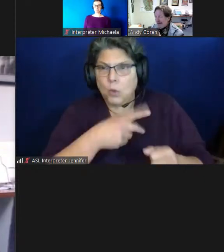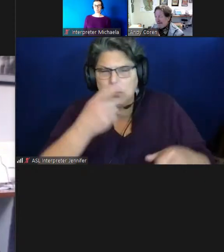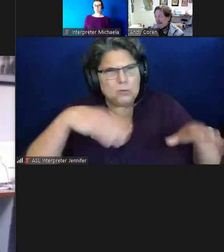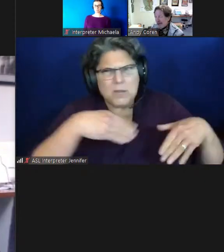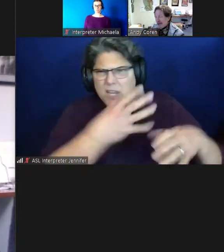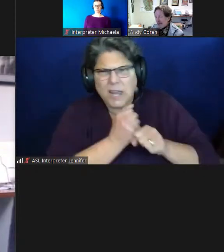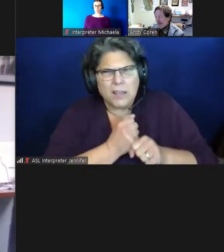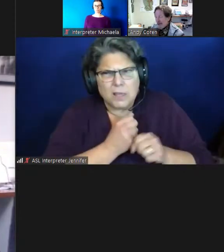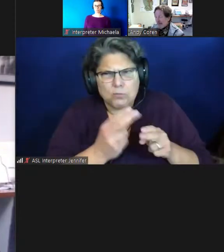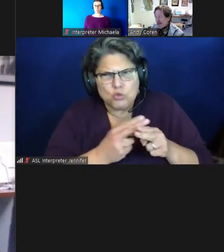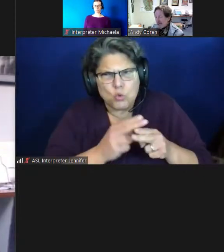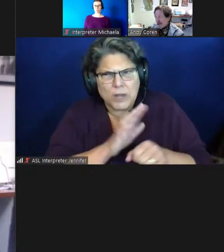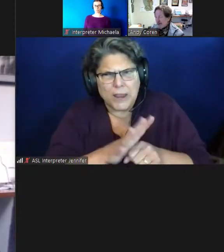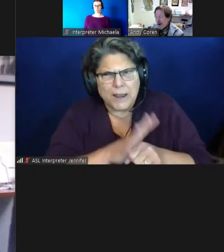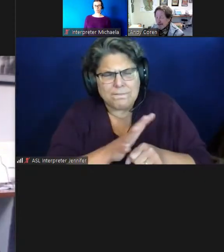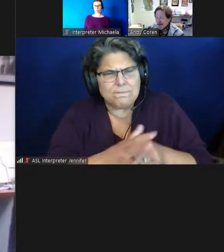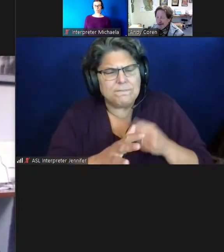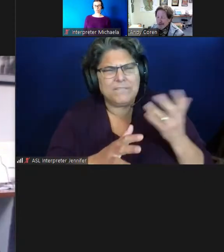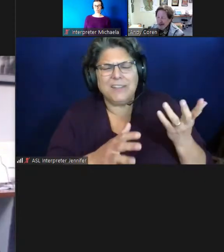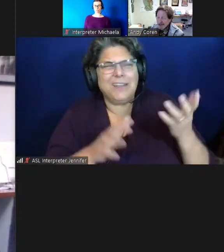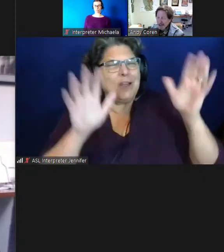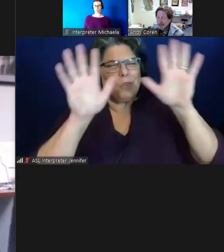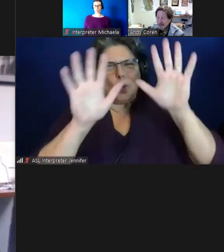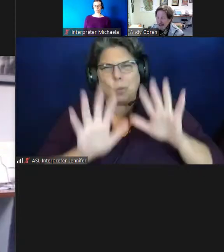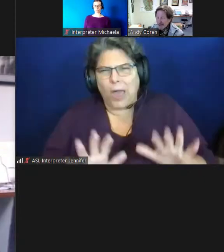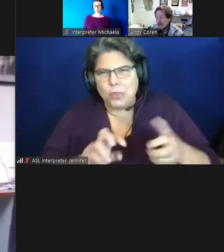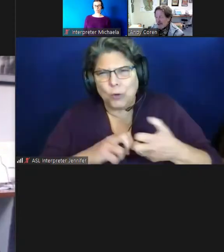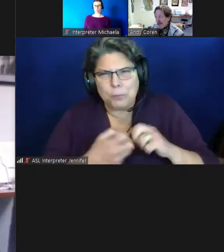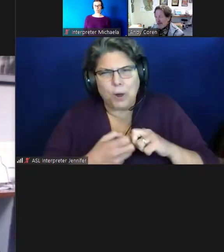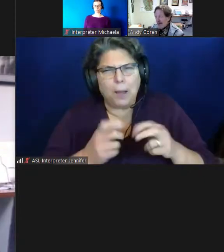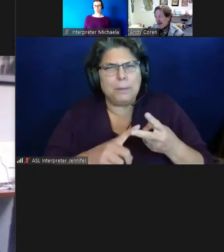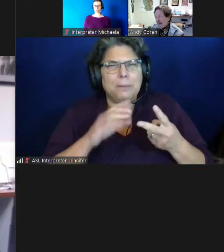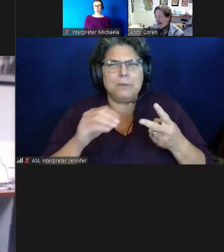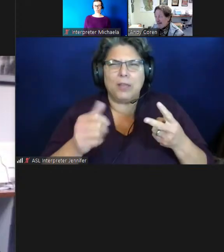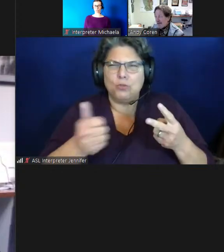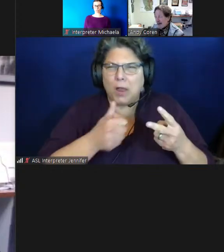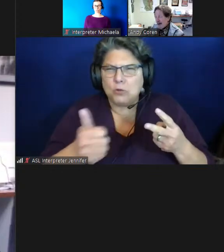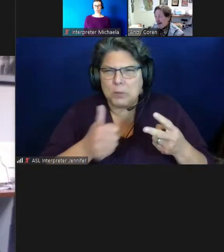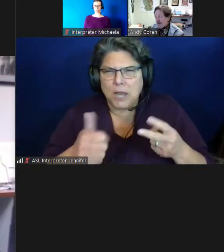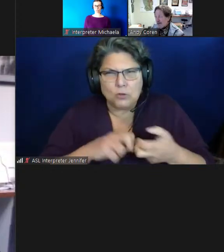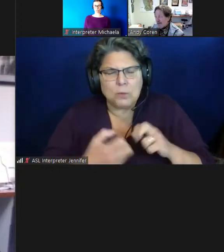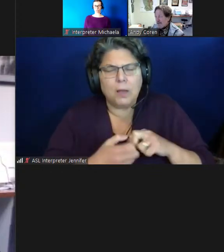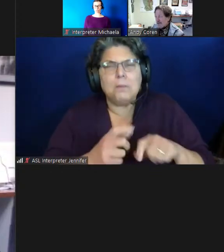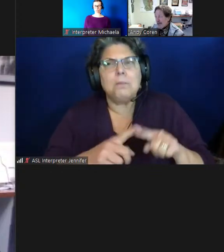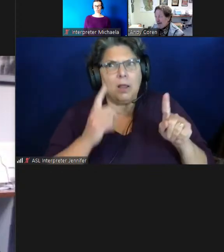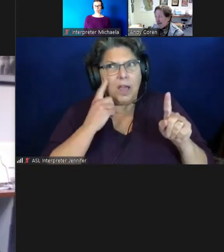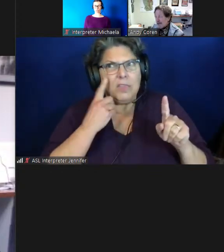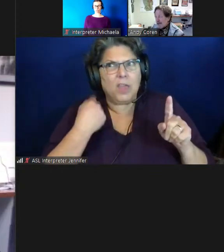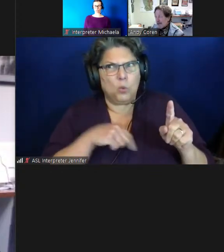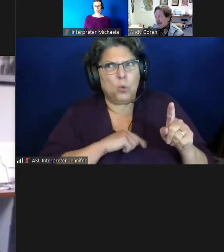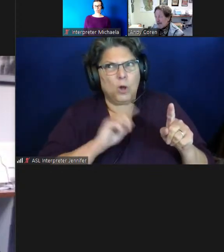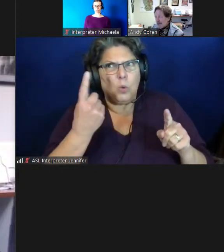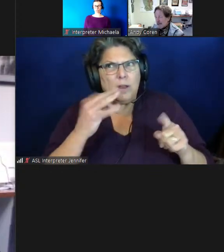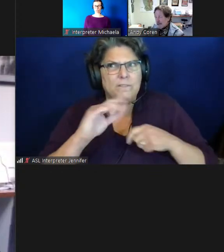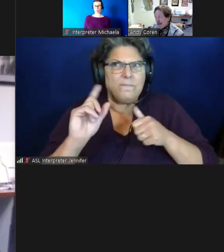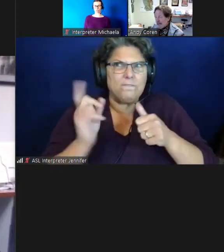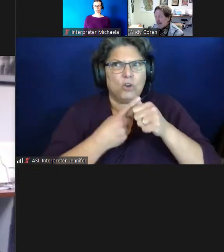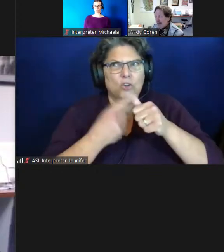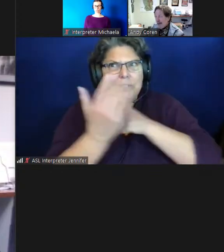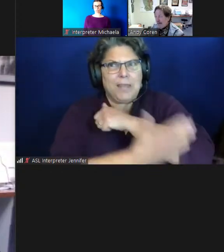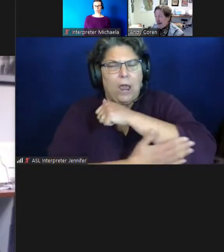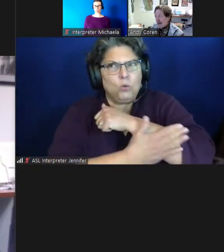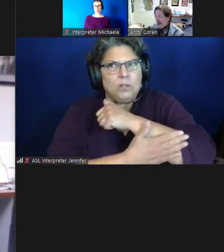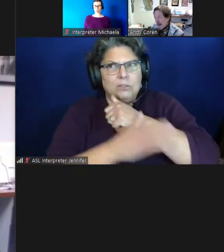enough. And, there were problems with the weather and transportation. But I think we got it as one of the first counties in the